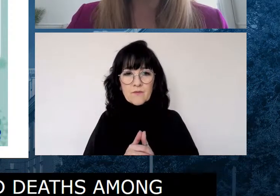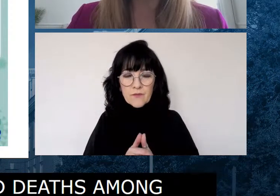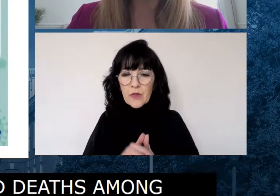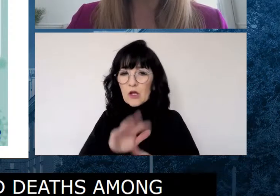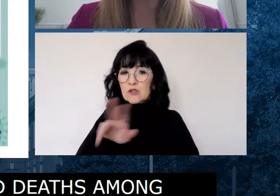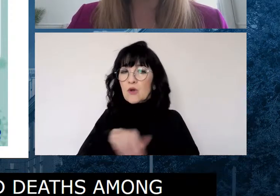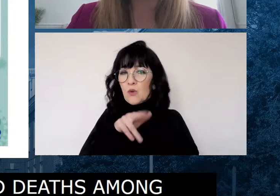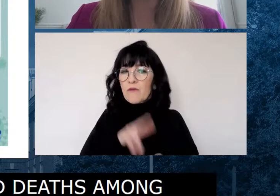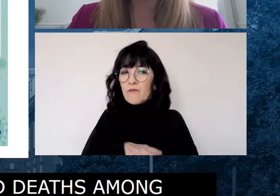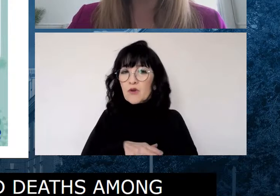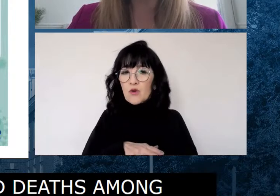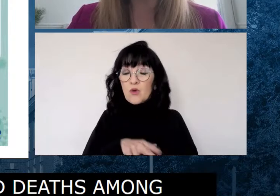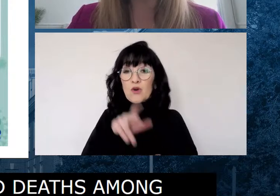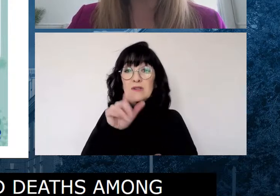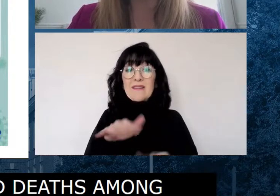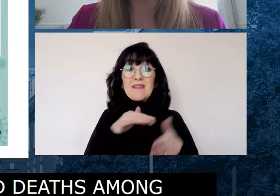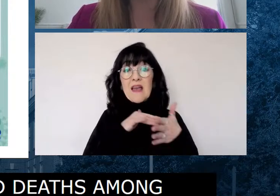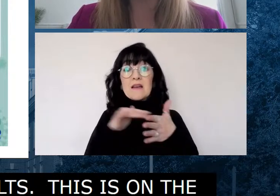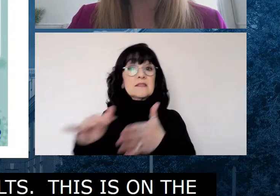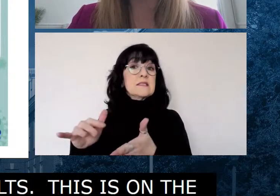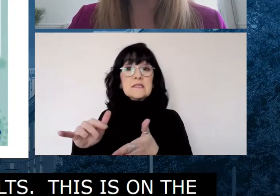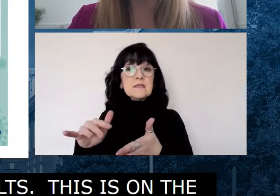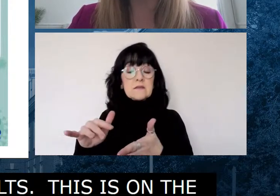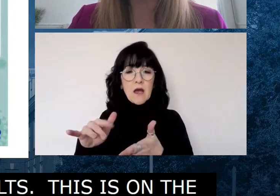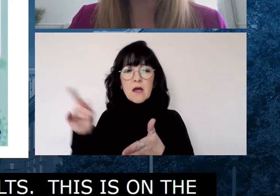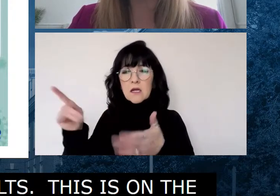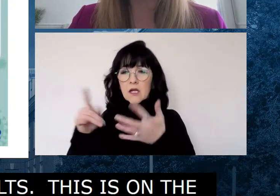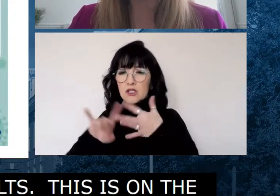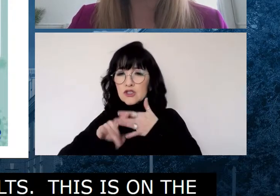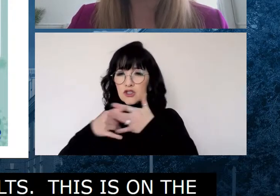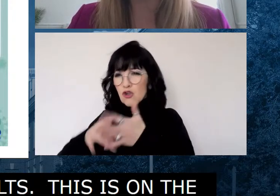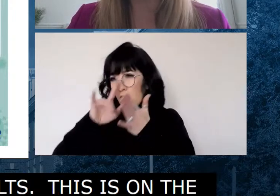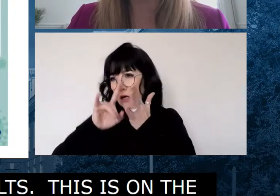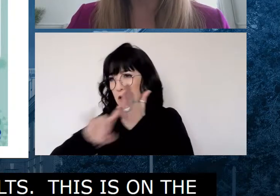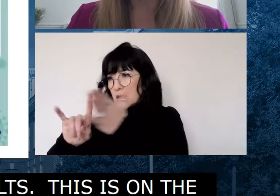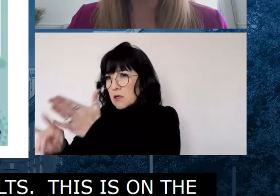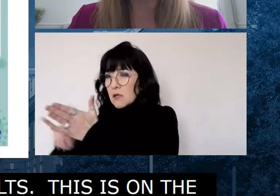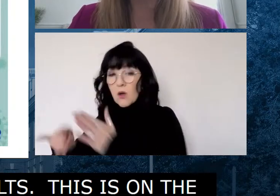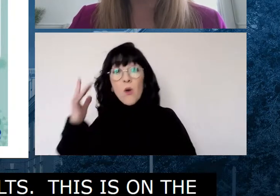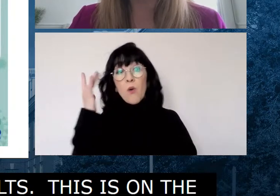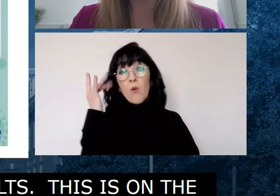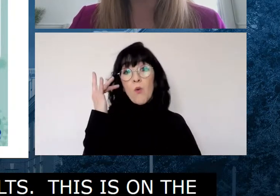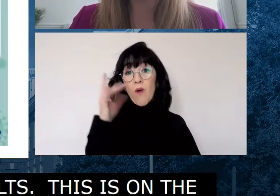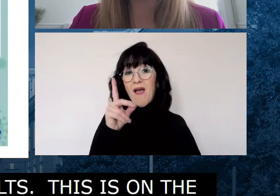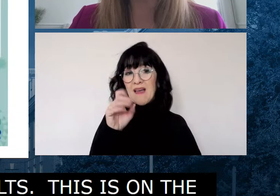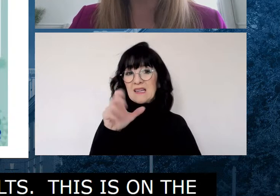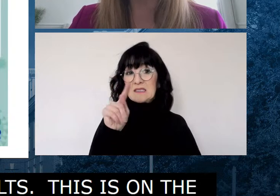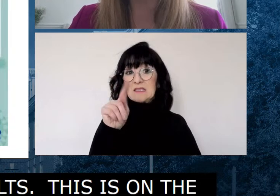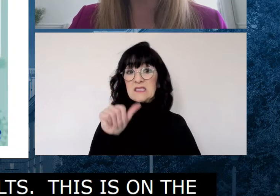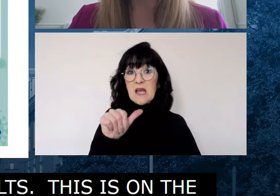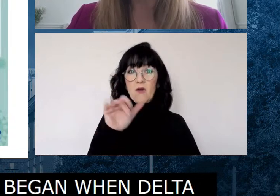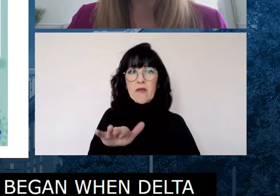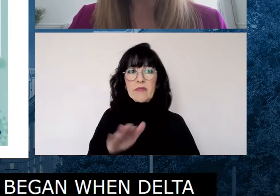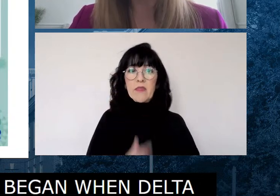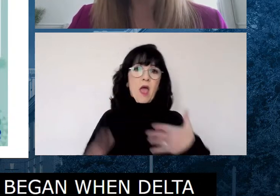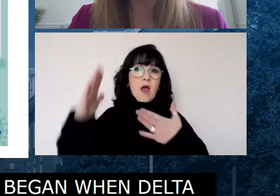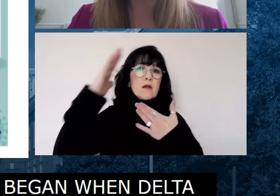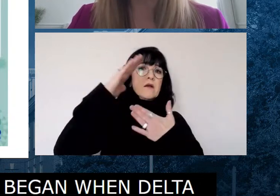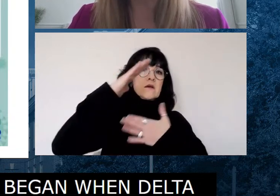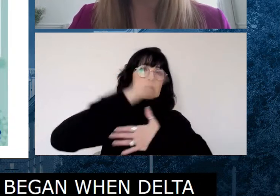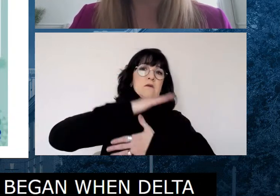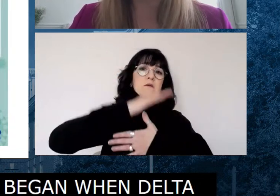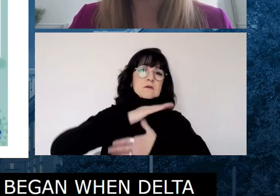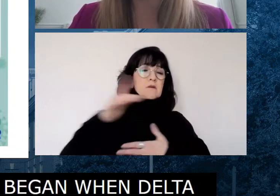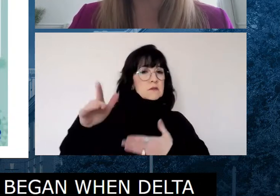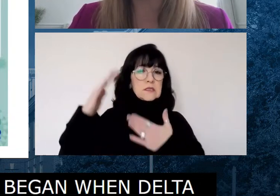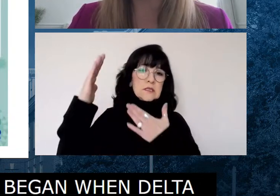course, this study began when Delta was became the dominant variant, but also